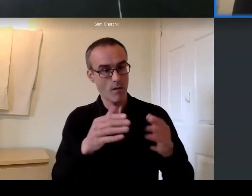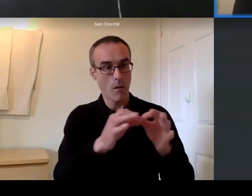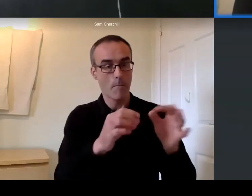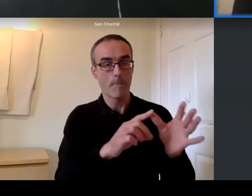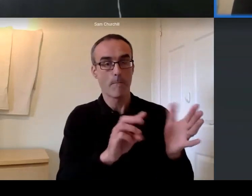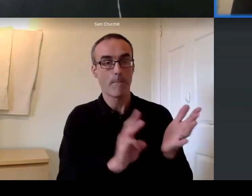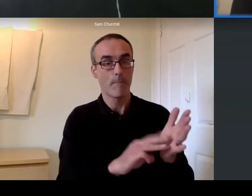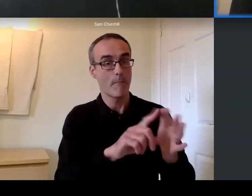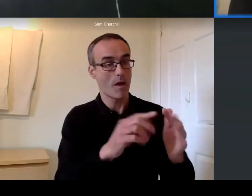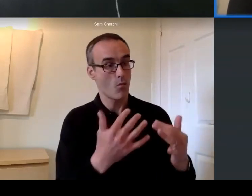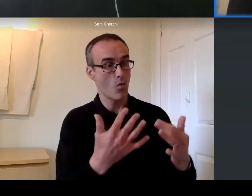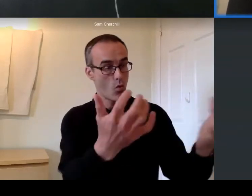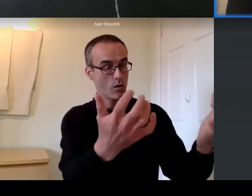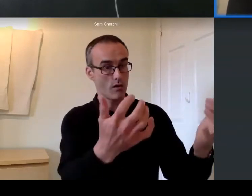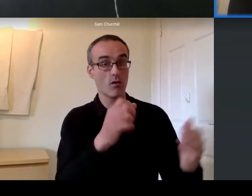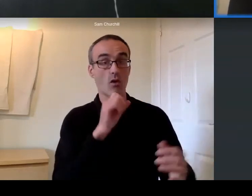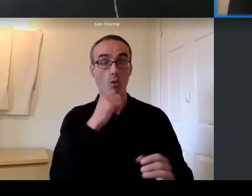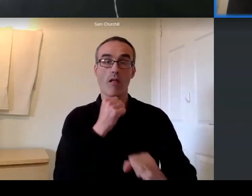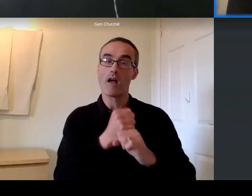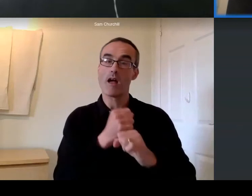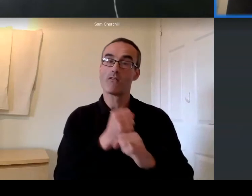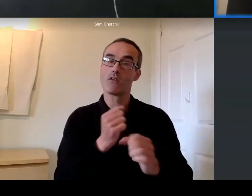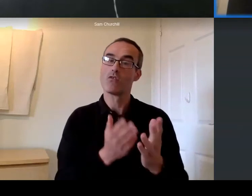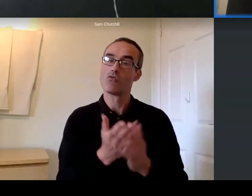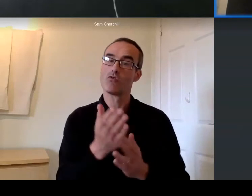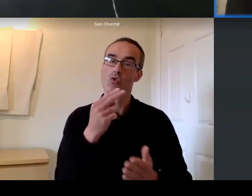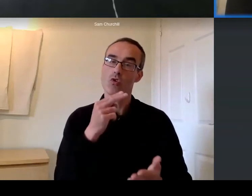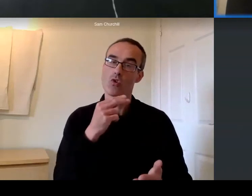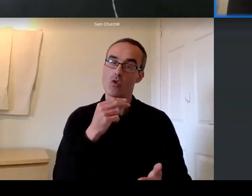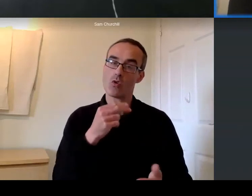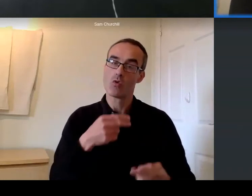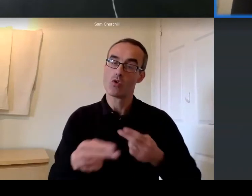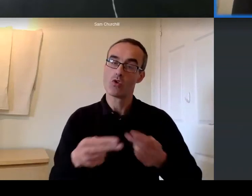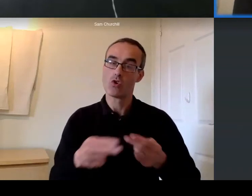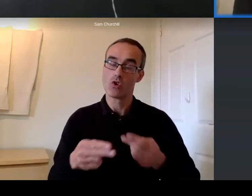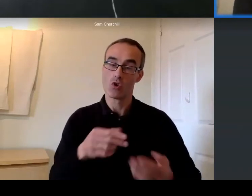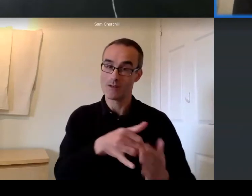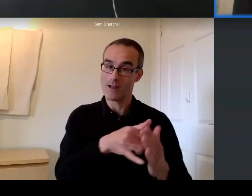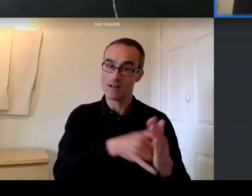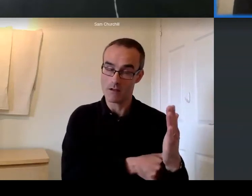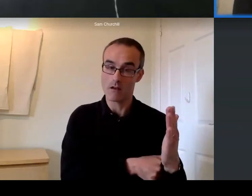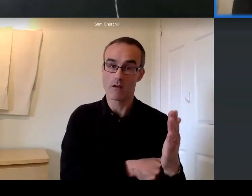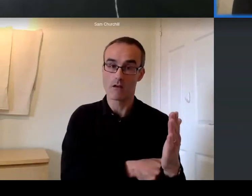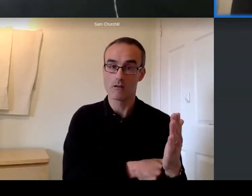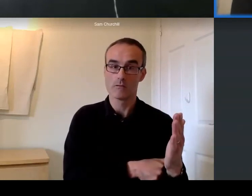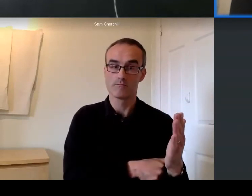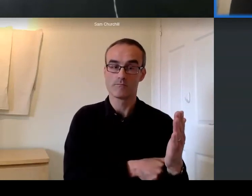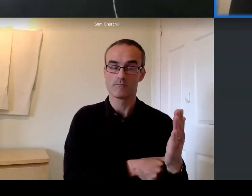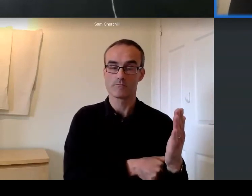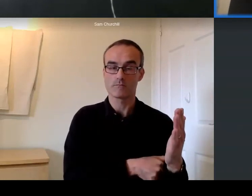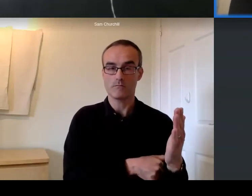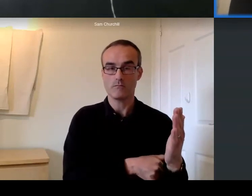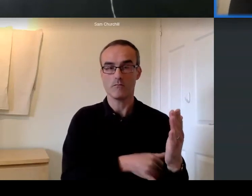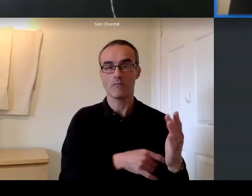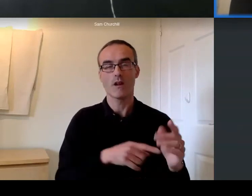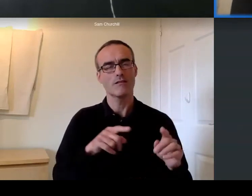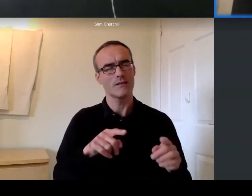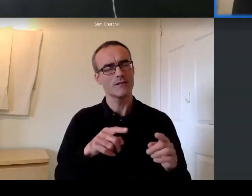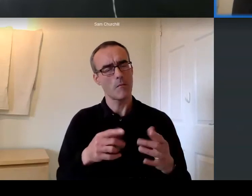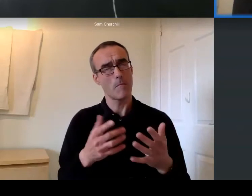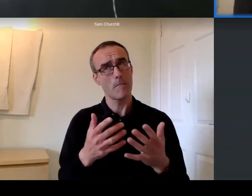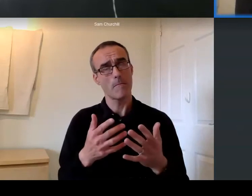that in our newsletter, and we can also send e-alerts out to these people. As we briefly mentioned earlier, that's a huge network of